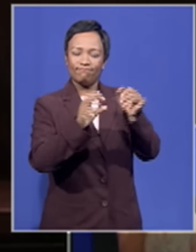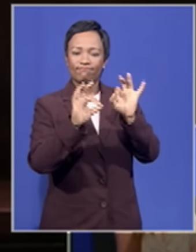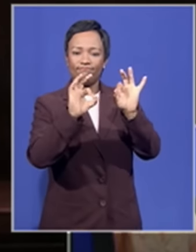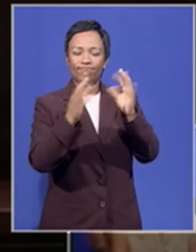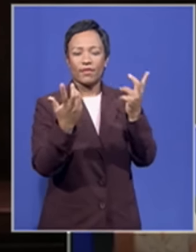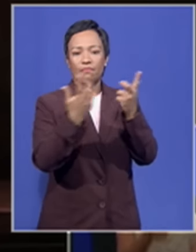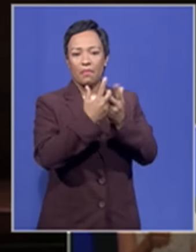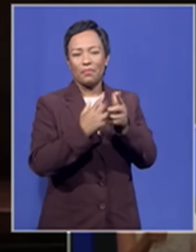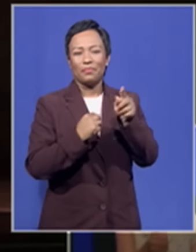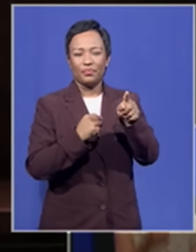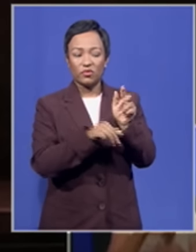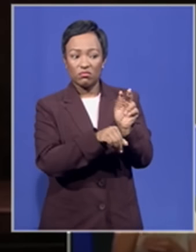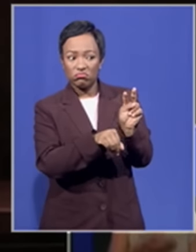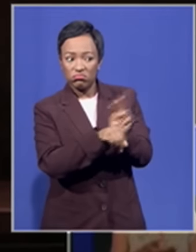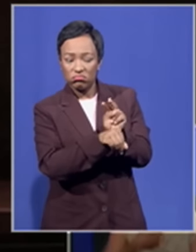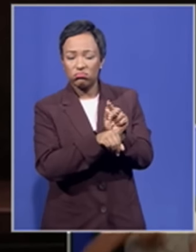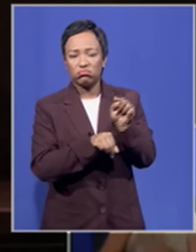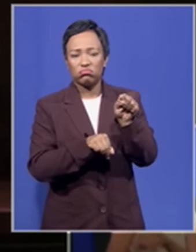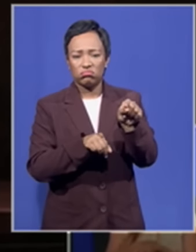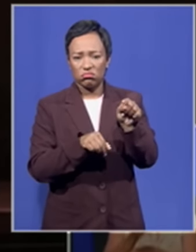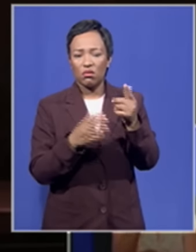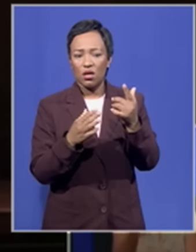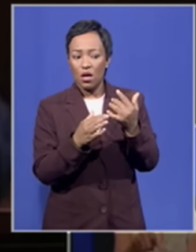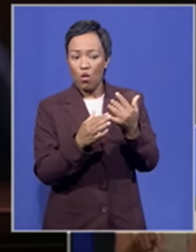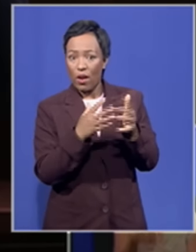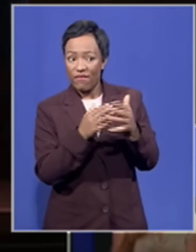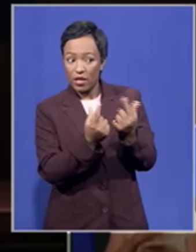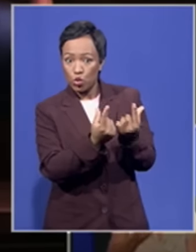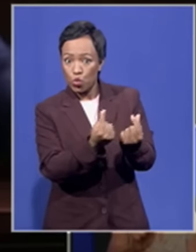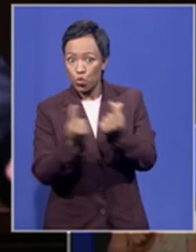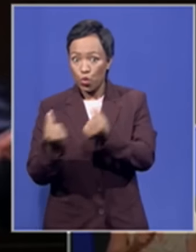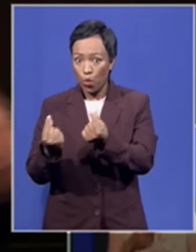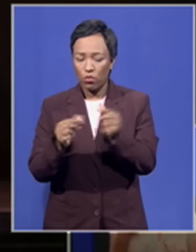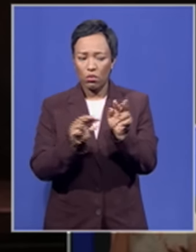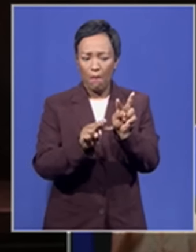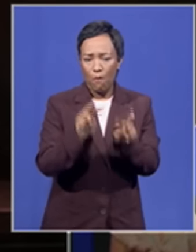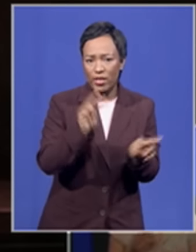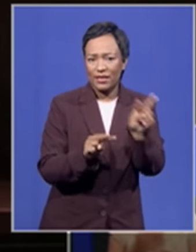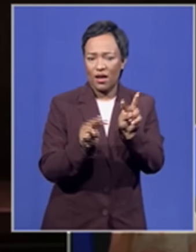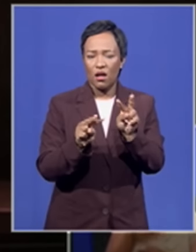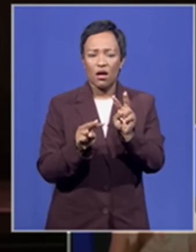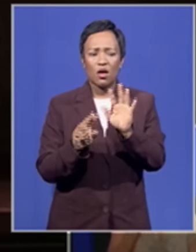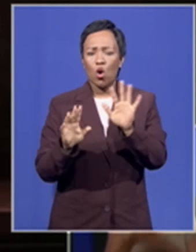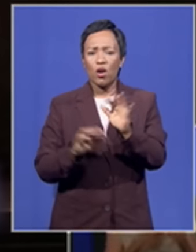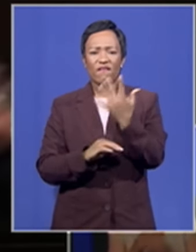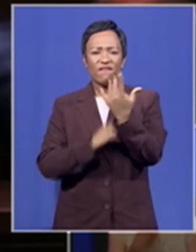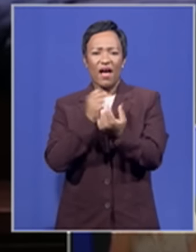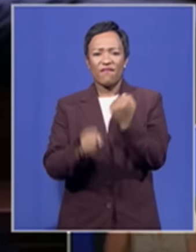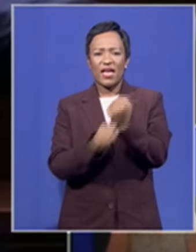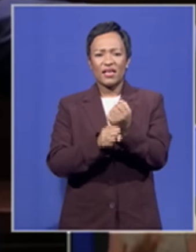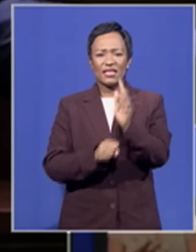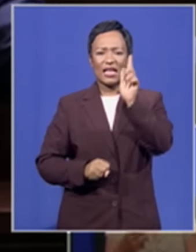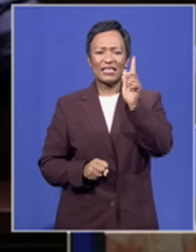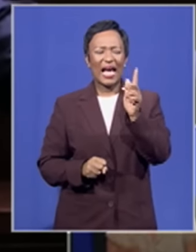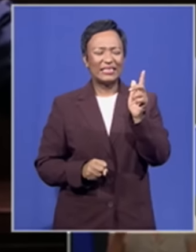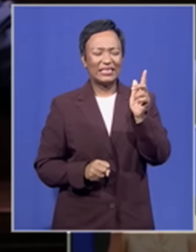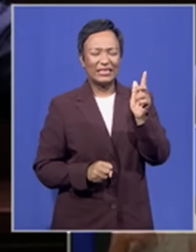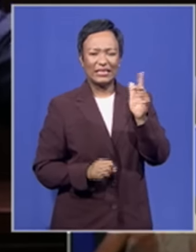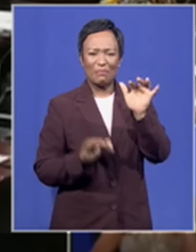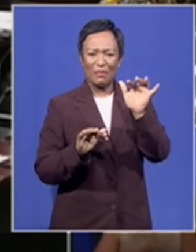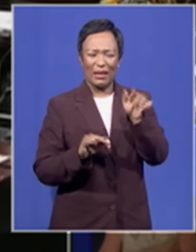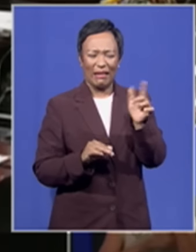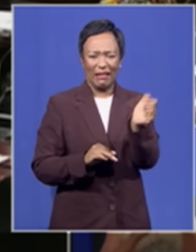and monitor what they do, so that we don't find out after 5 years that, hey, we have had the wrong people